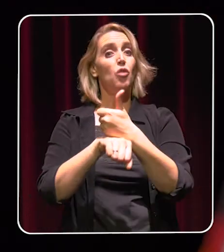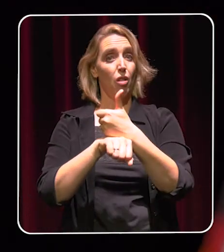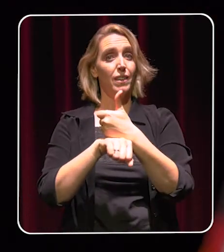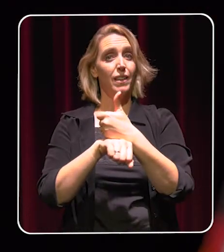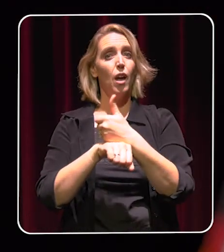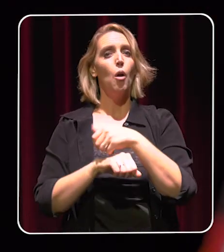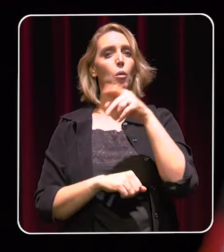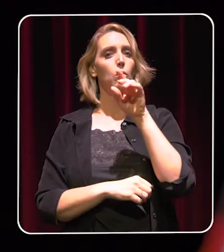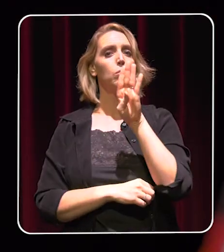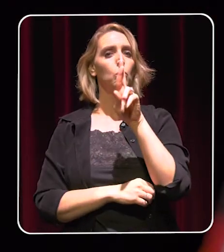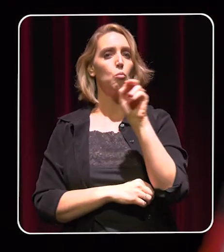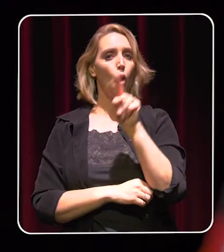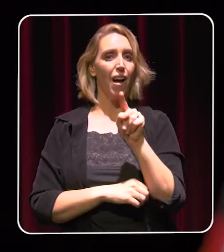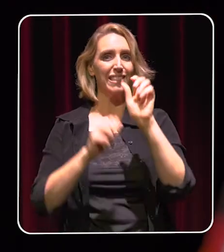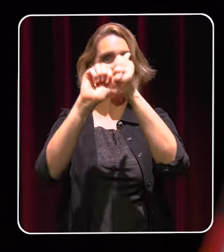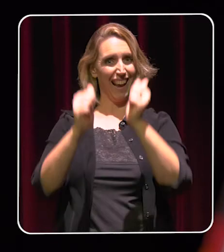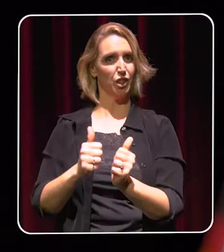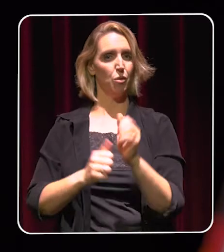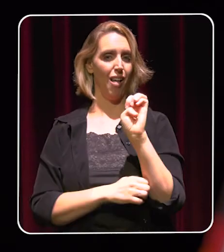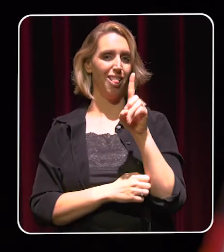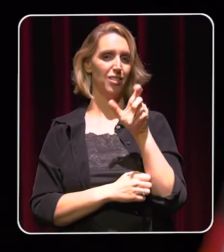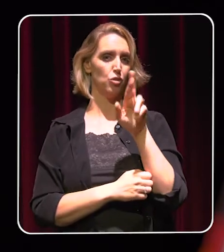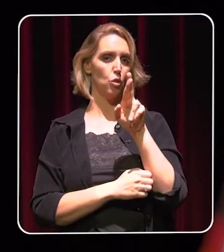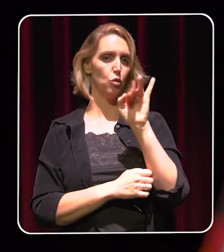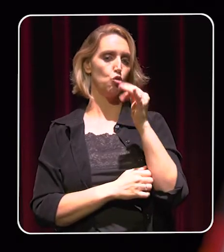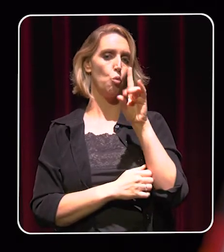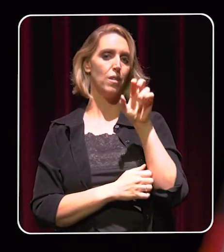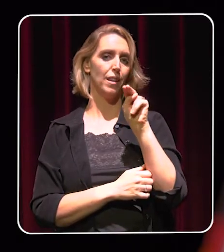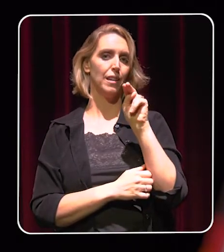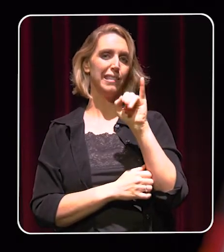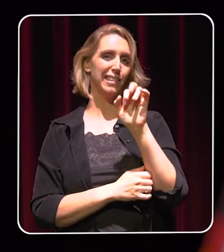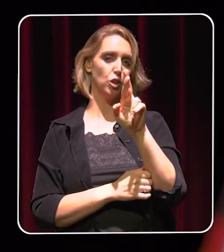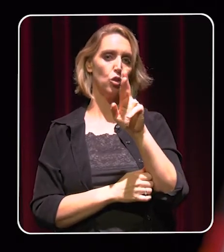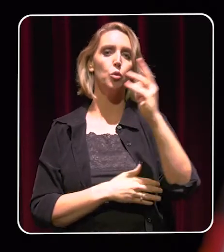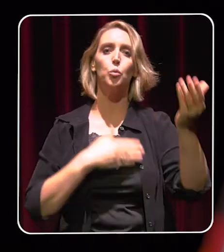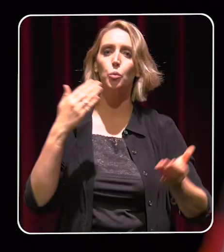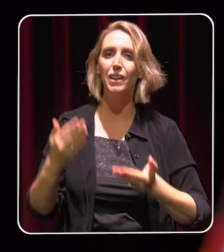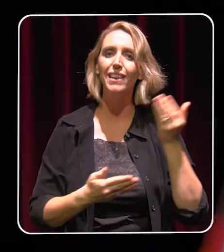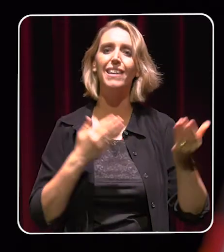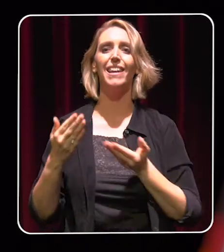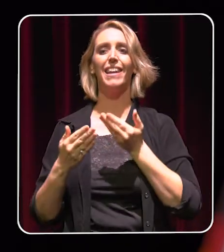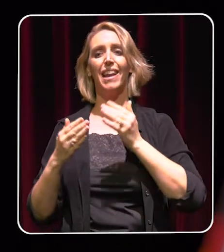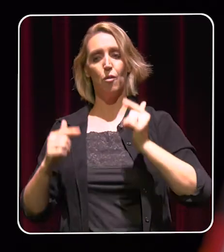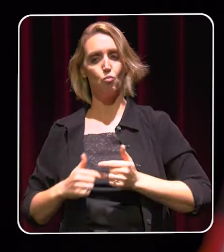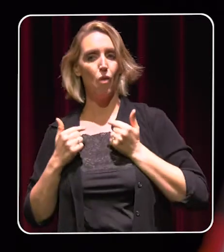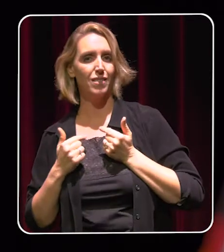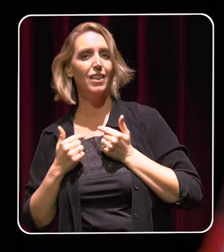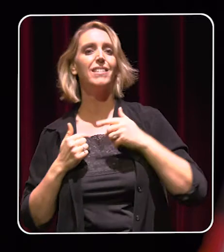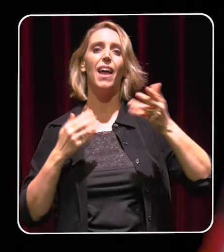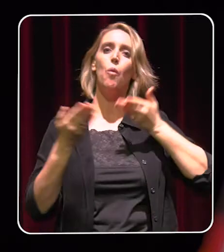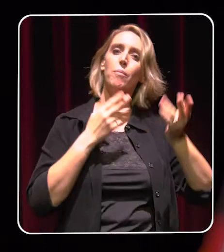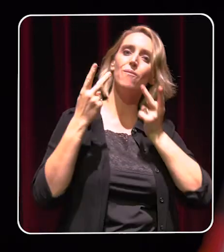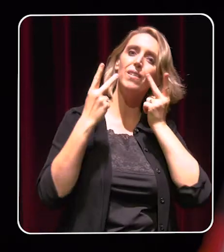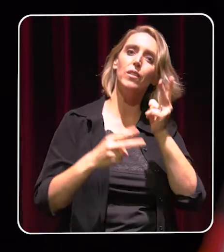publicly funded bronze statue. It depicts Elder Jordan Sr., greeting residents and welcoming visitors to the